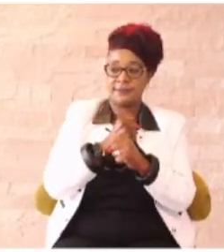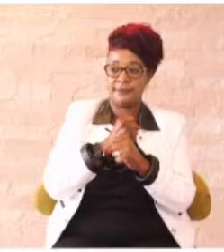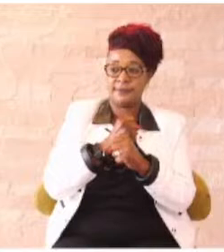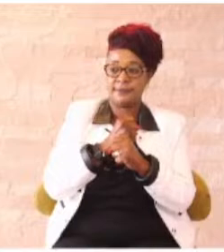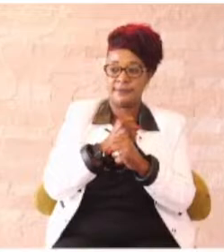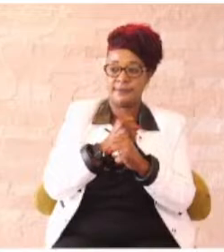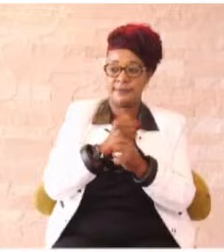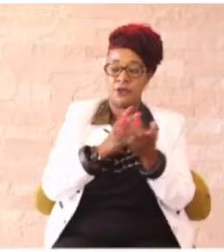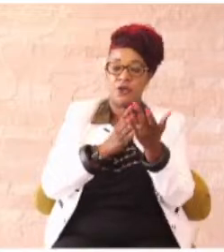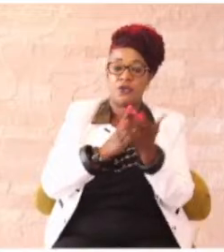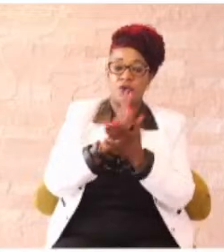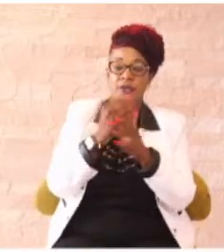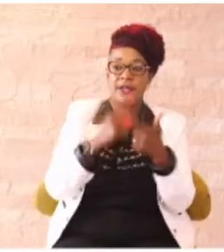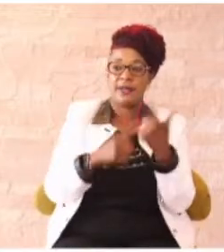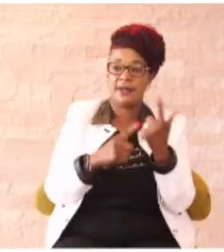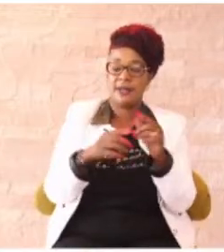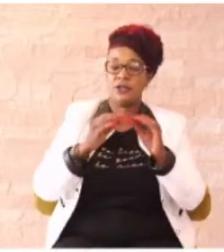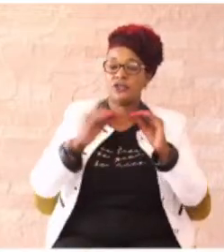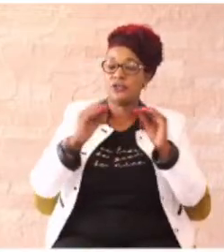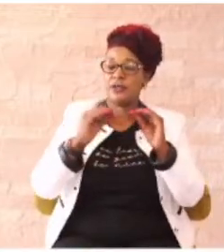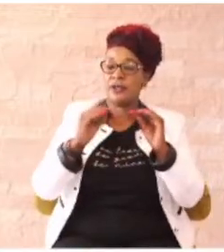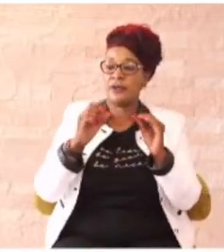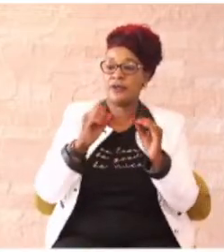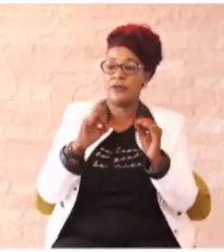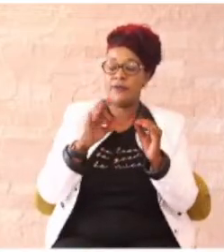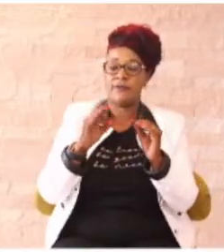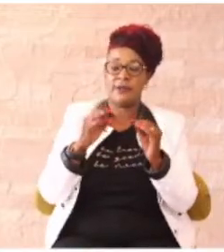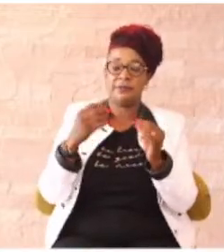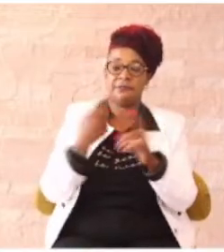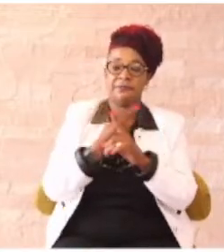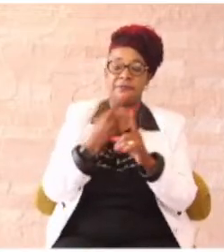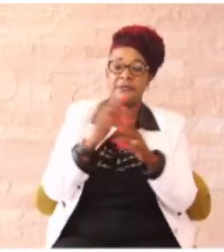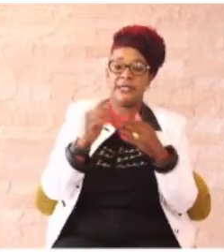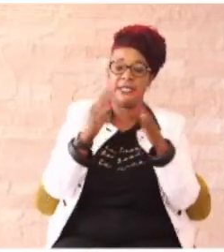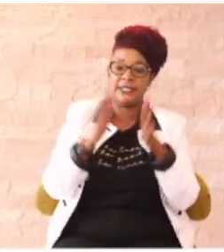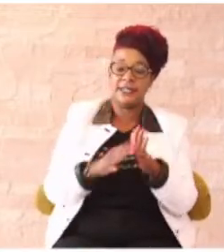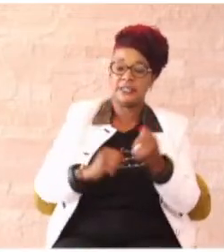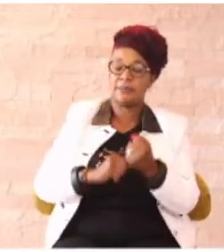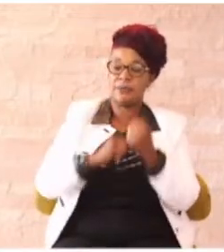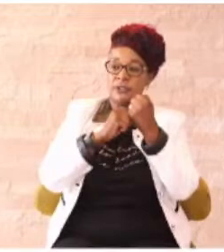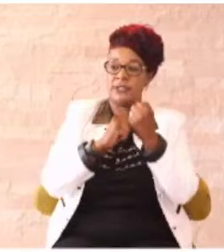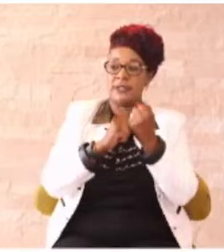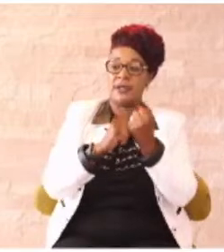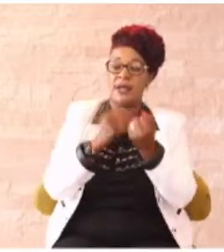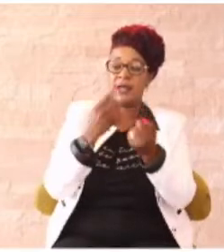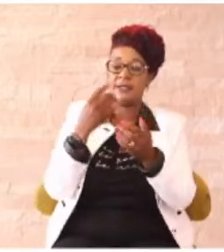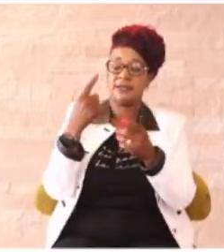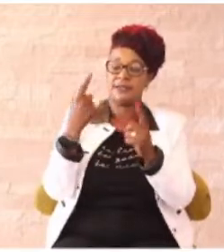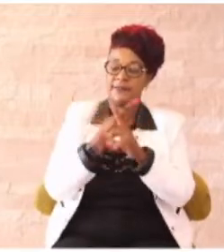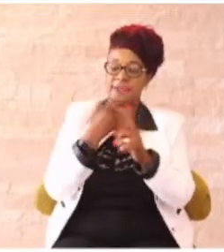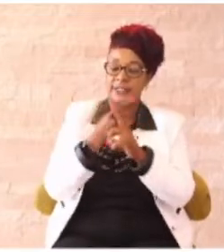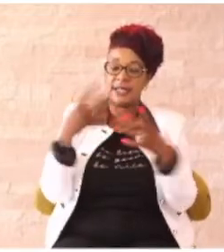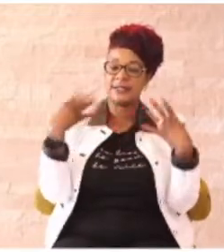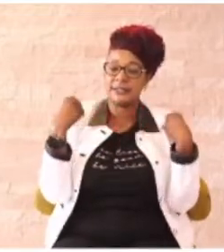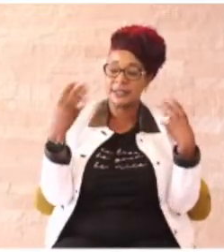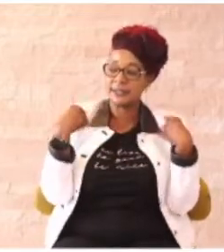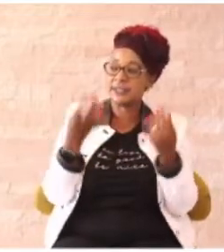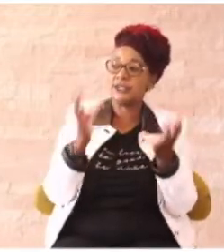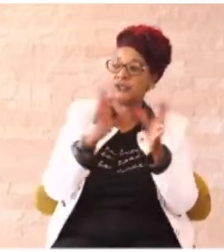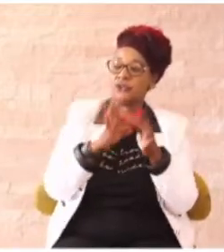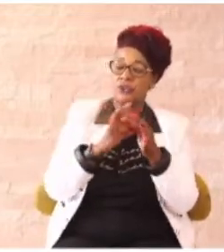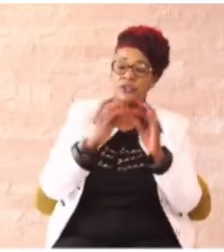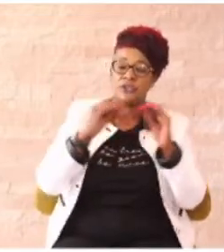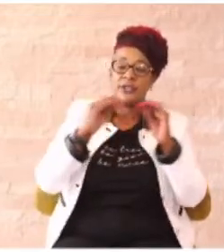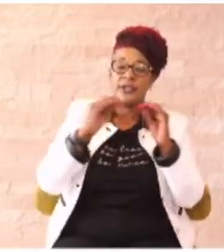throughout the year: training of newly elected women leaders, supported expenditure tracking exercises, joint refresher trainings for